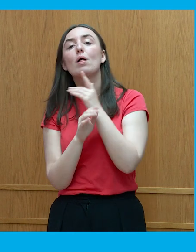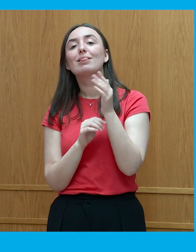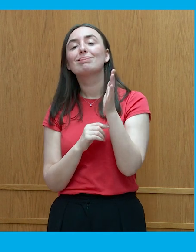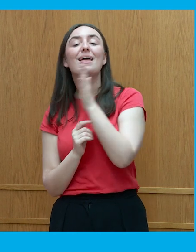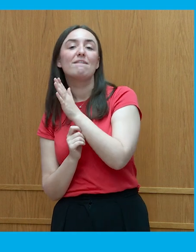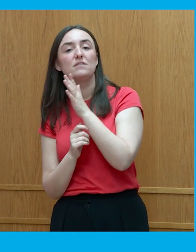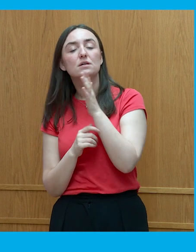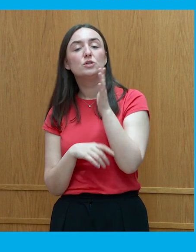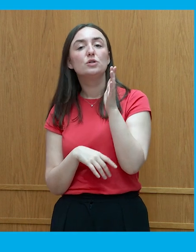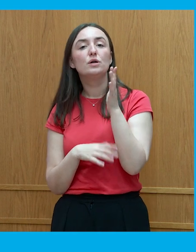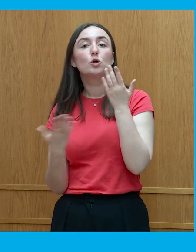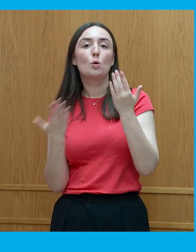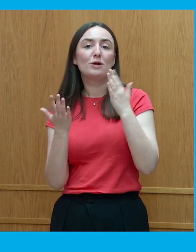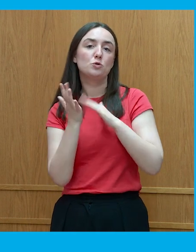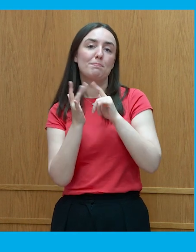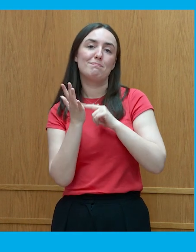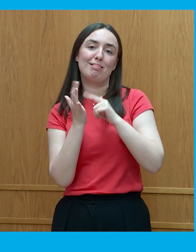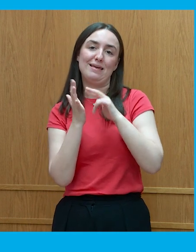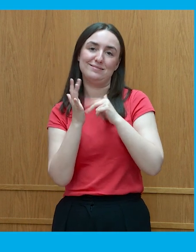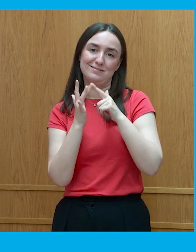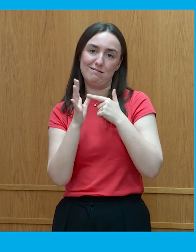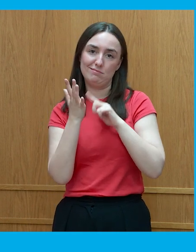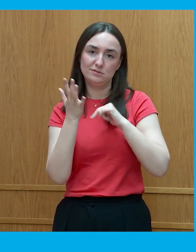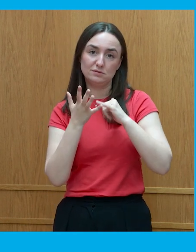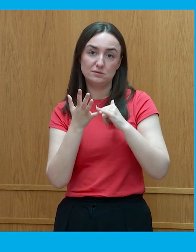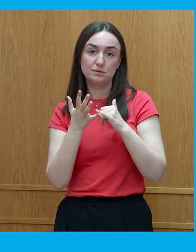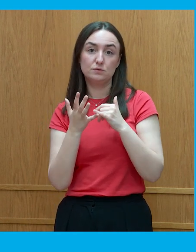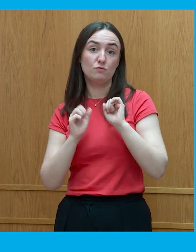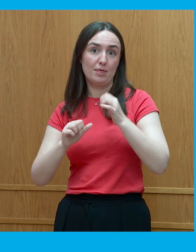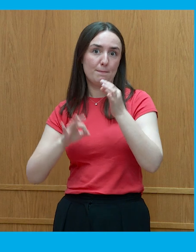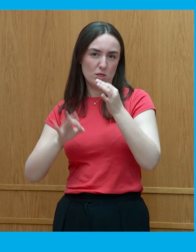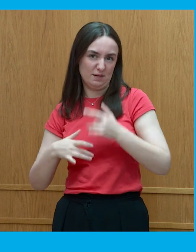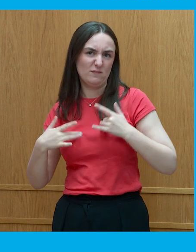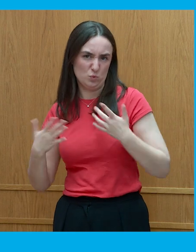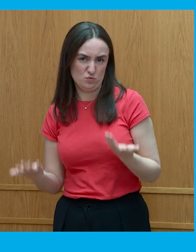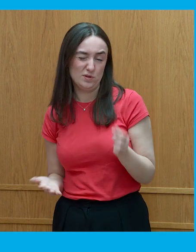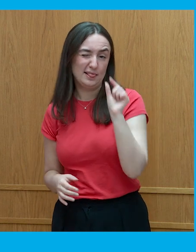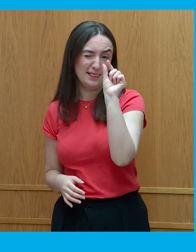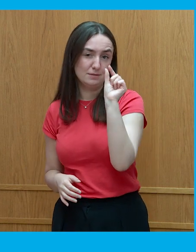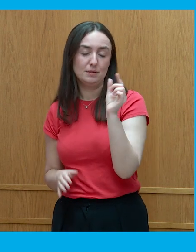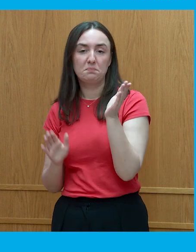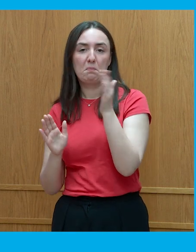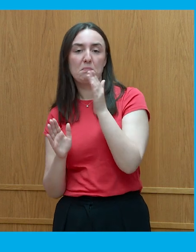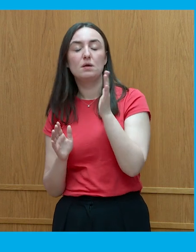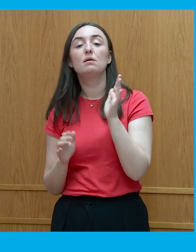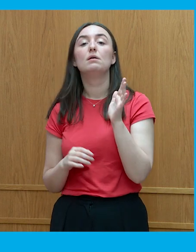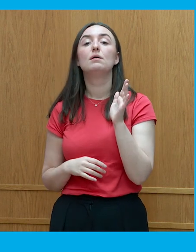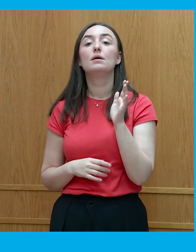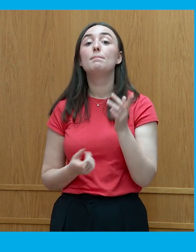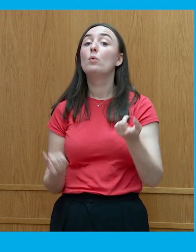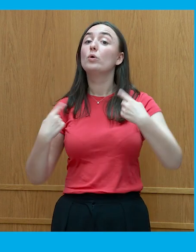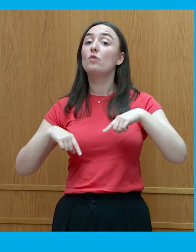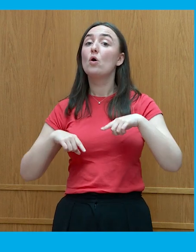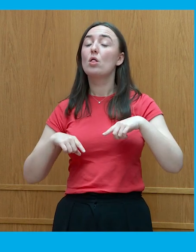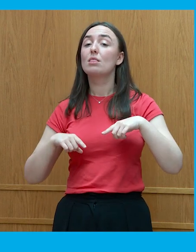That's interesting. I think that we are all living in different democracies